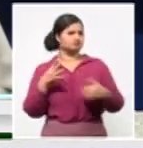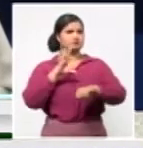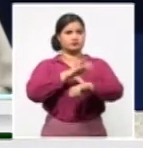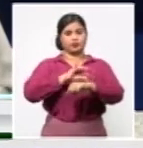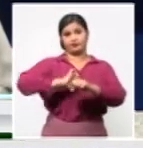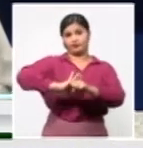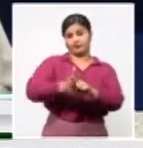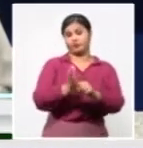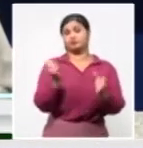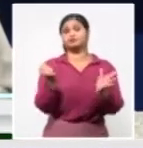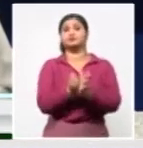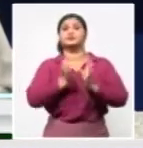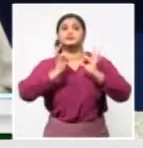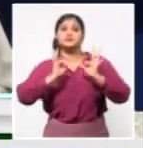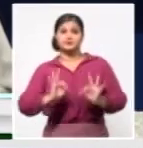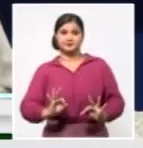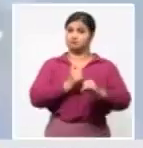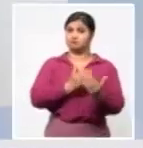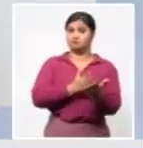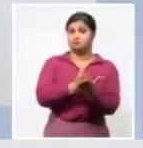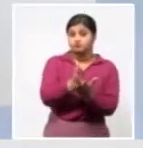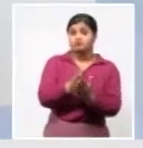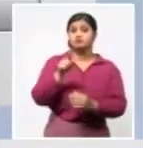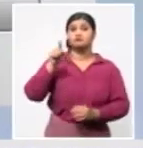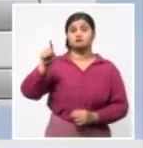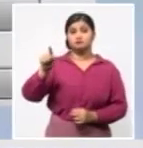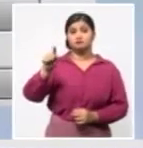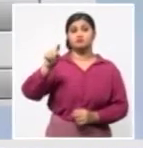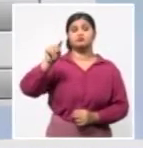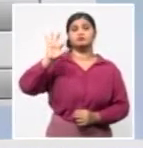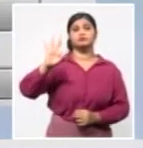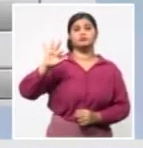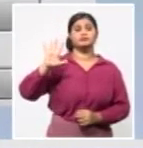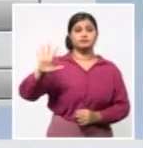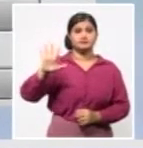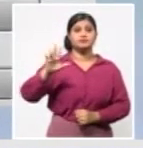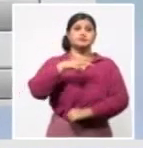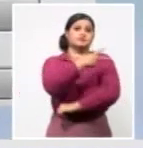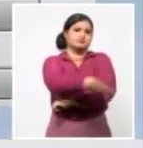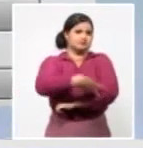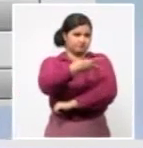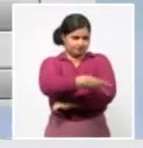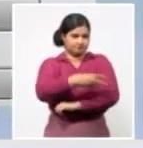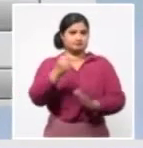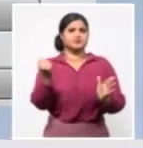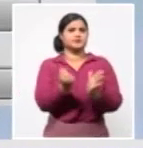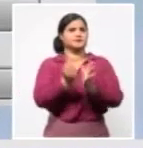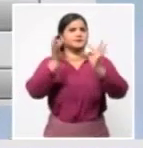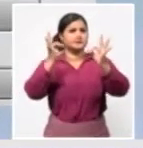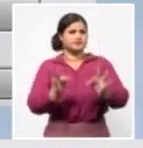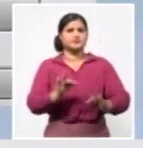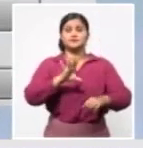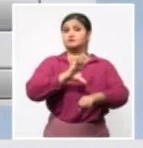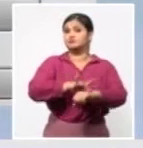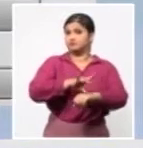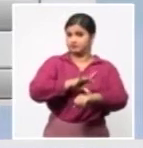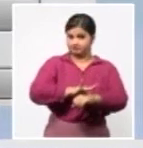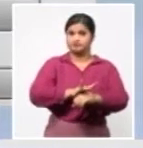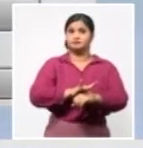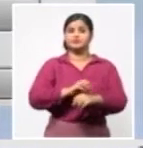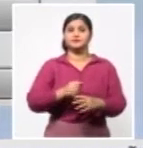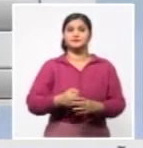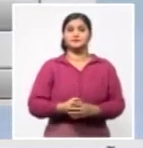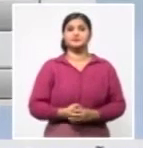to the virus has still not been achieved. In the world, the virus continues to be present in the same 185